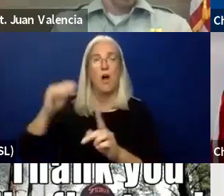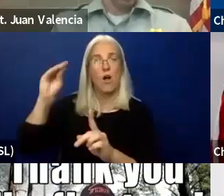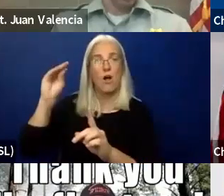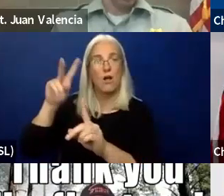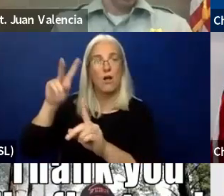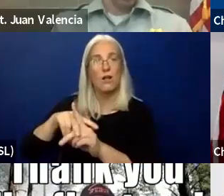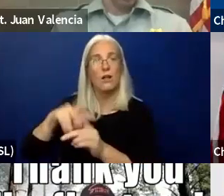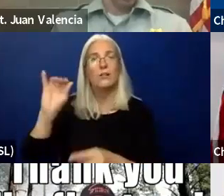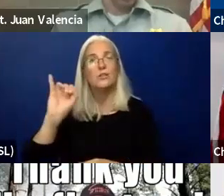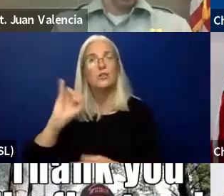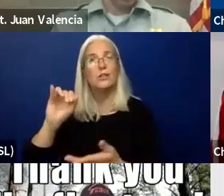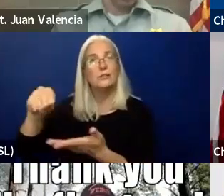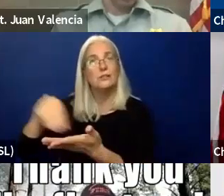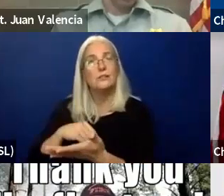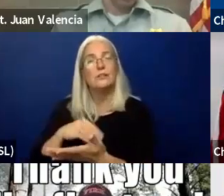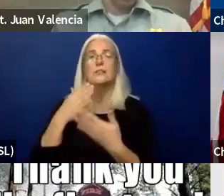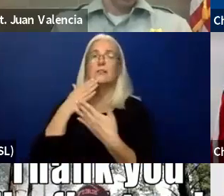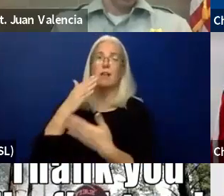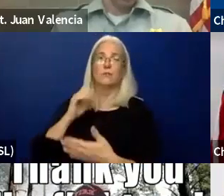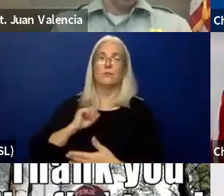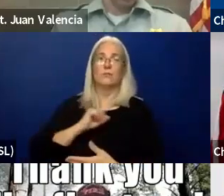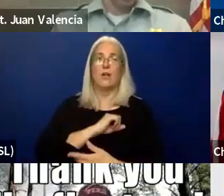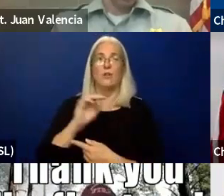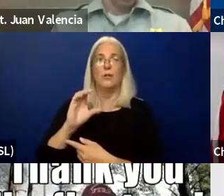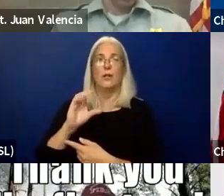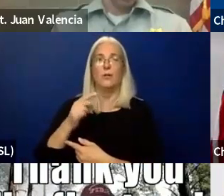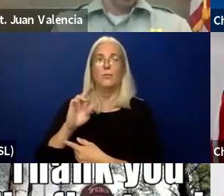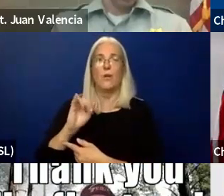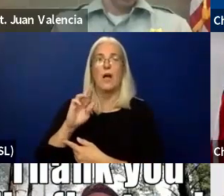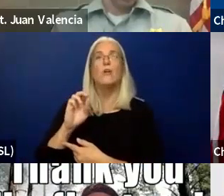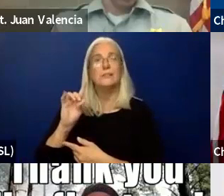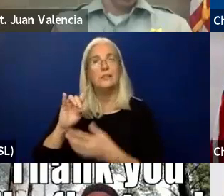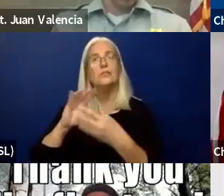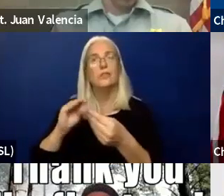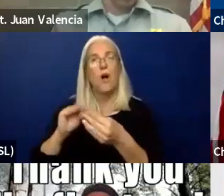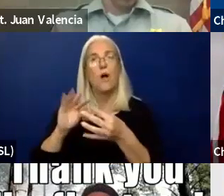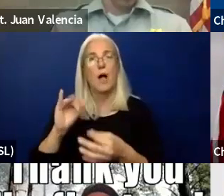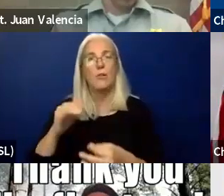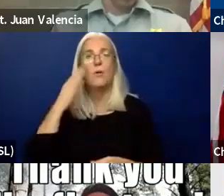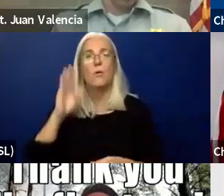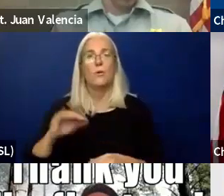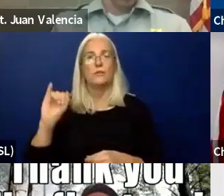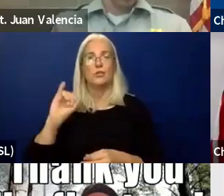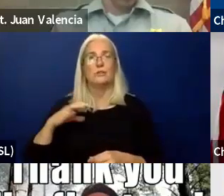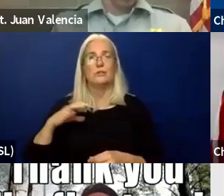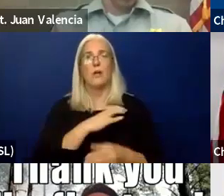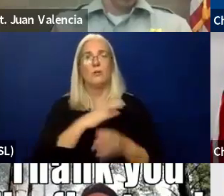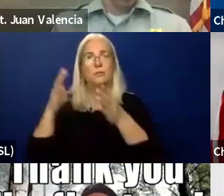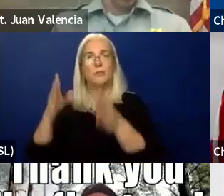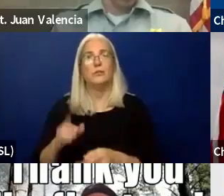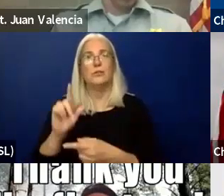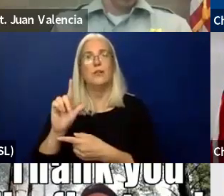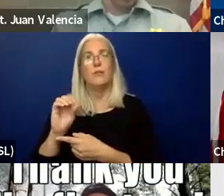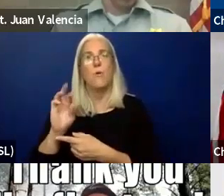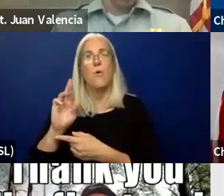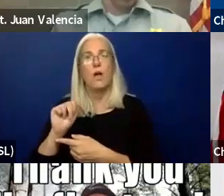that. I know that Insurance Commissioner Lara was so helpful 3 years ago, and he is, and his